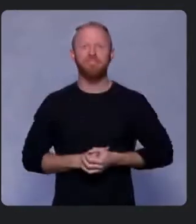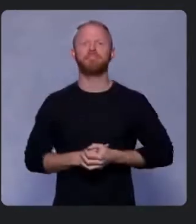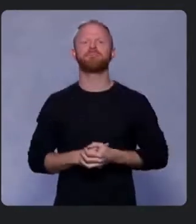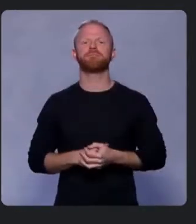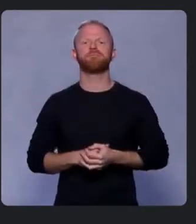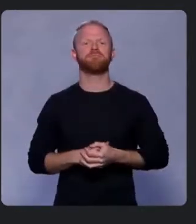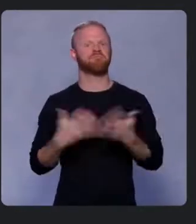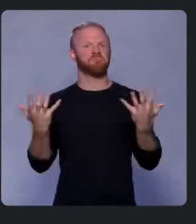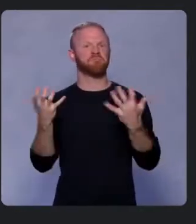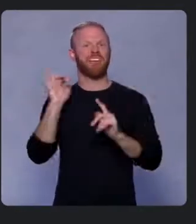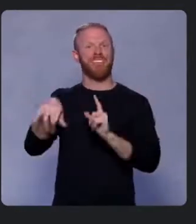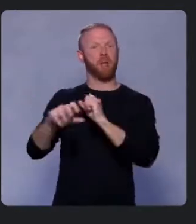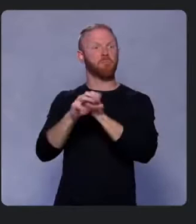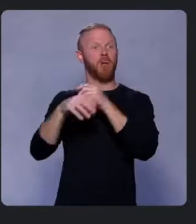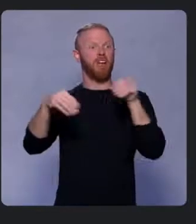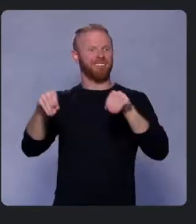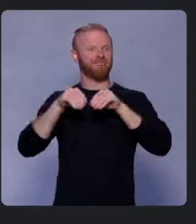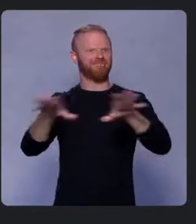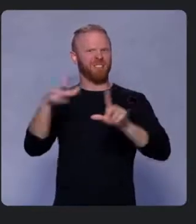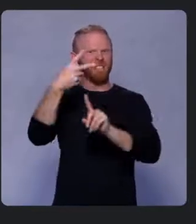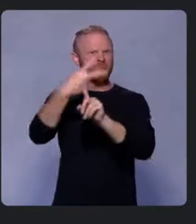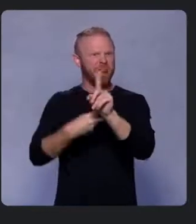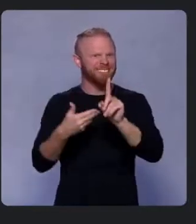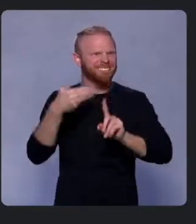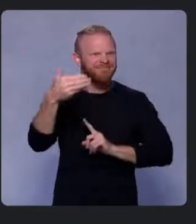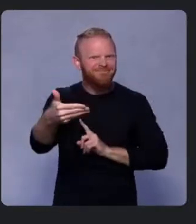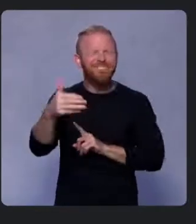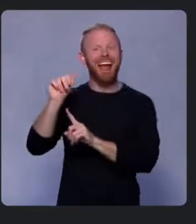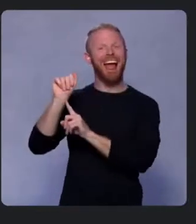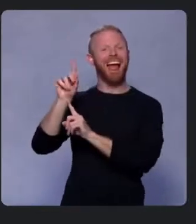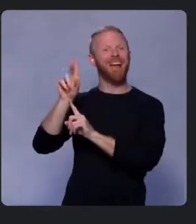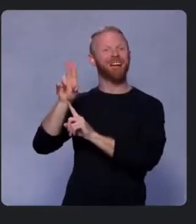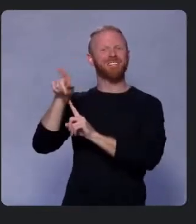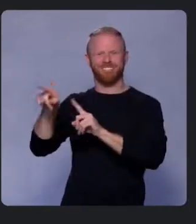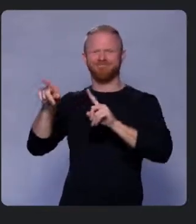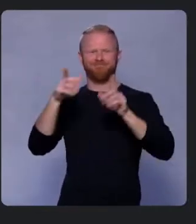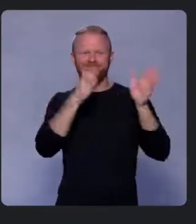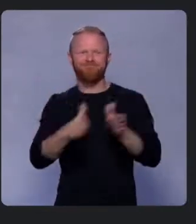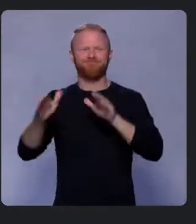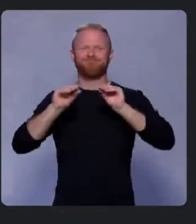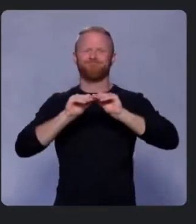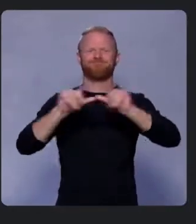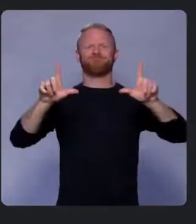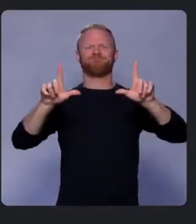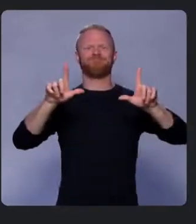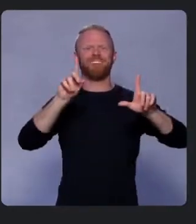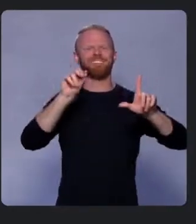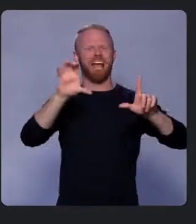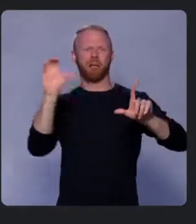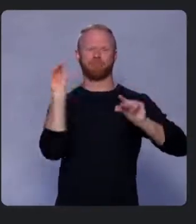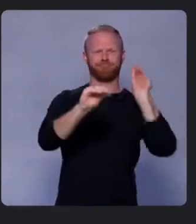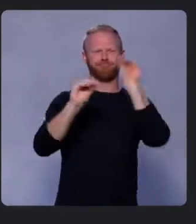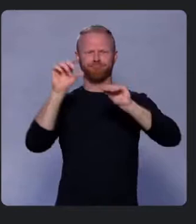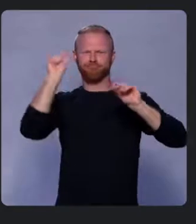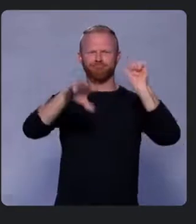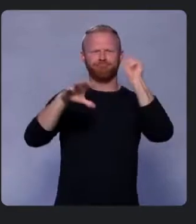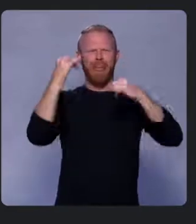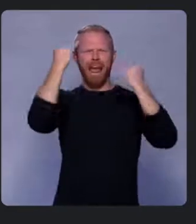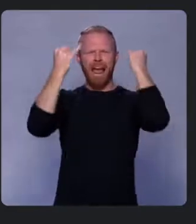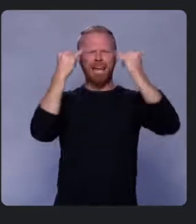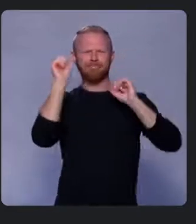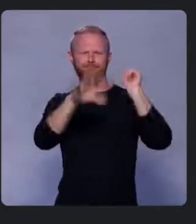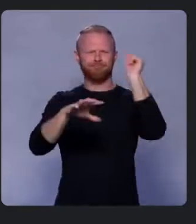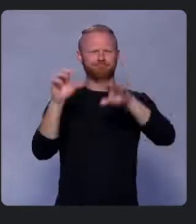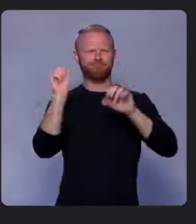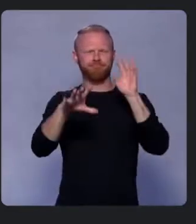The launch date is just 2 months away, so Adu starts a document and quickly adds a brainstorm table. With